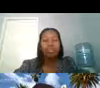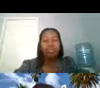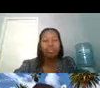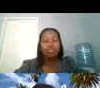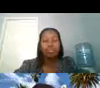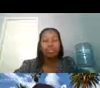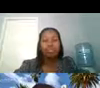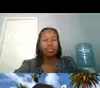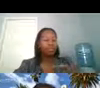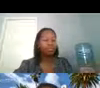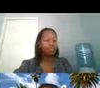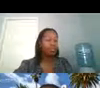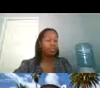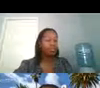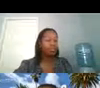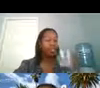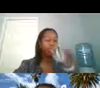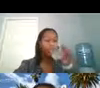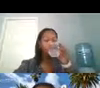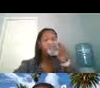We started with 1,200.